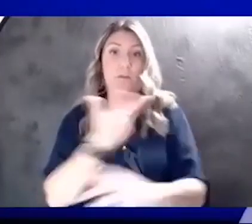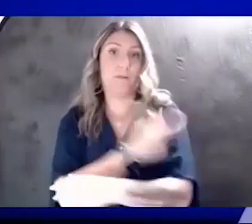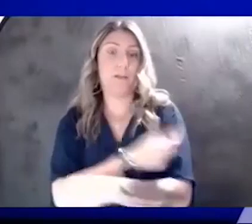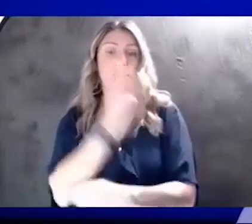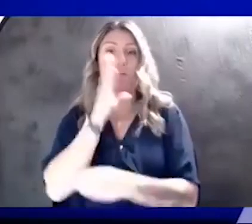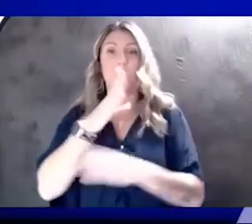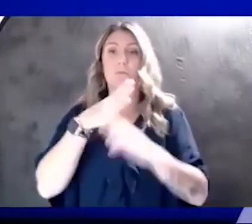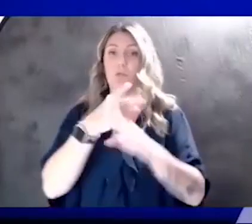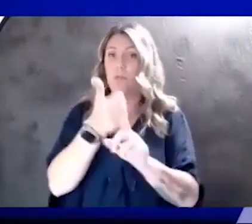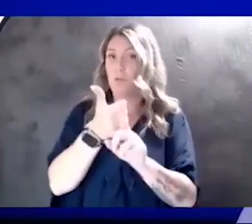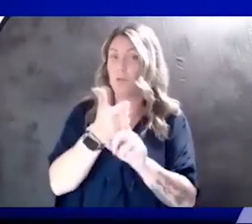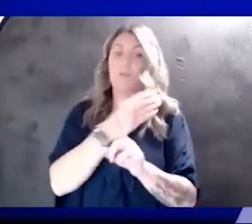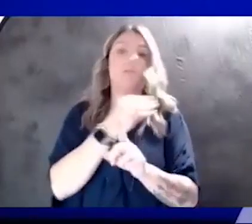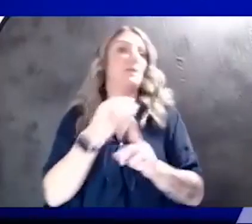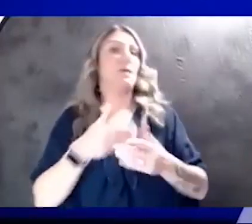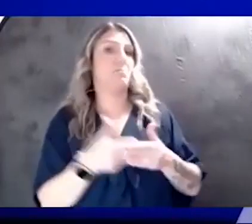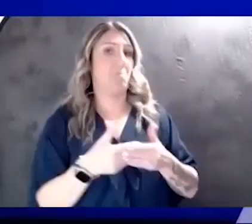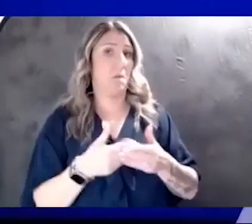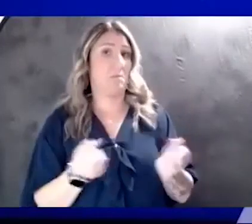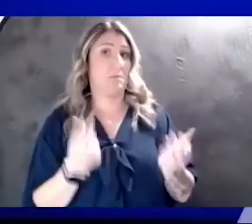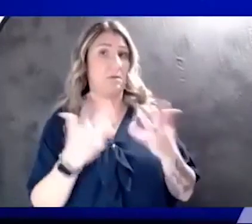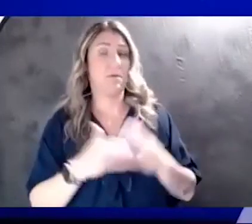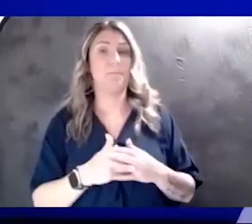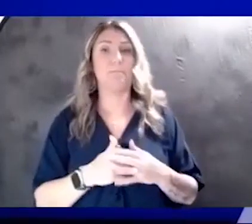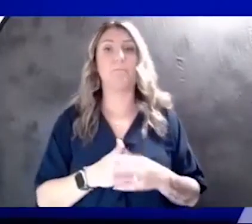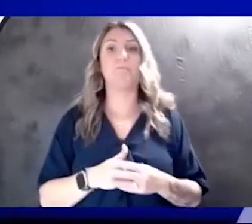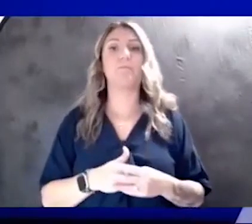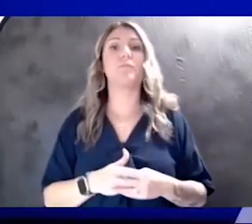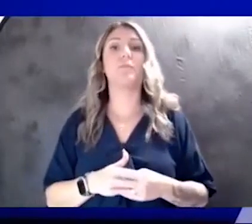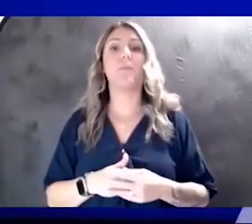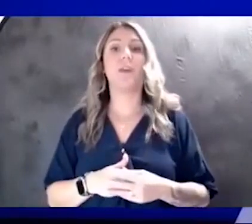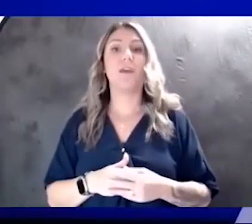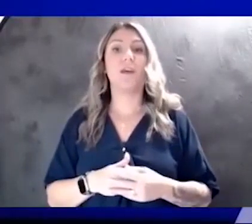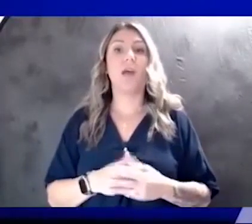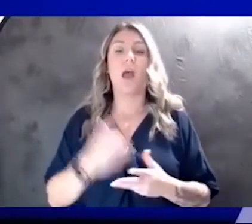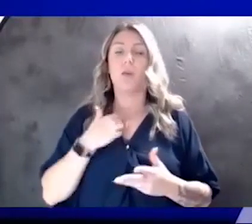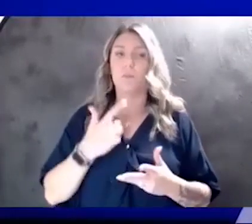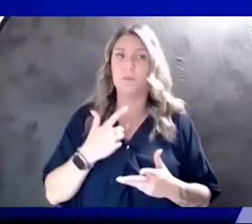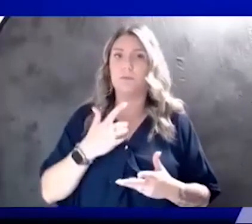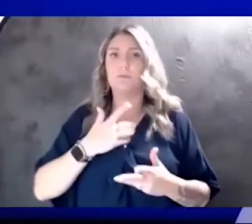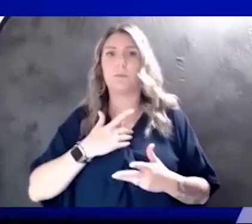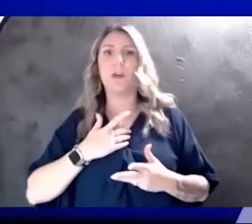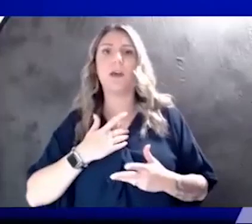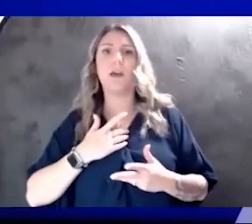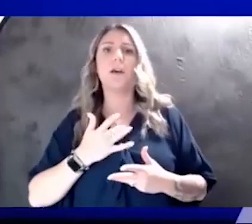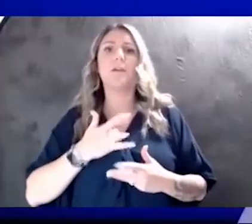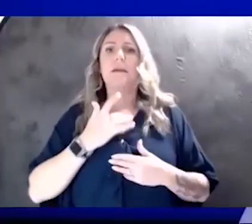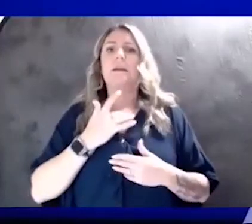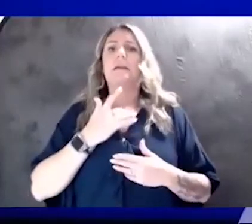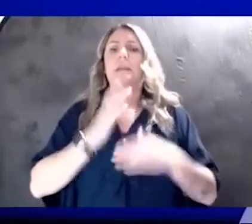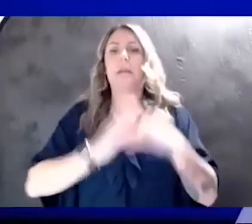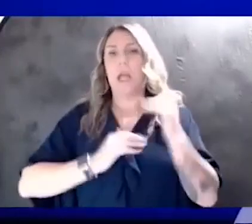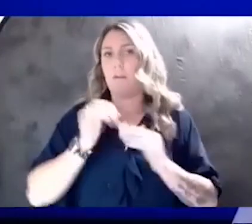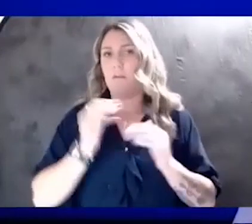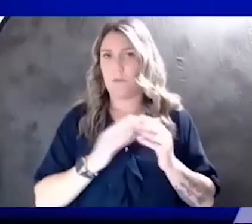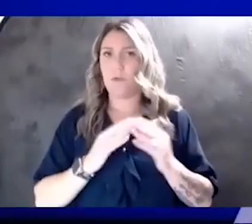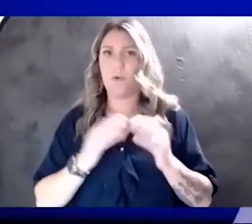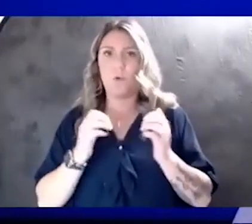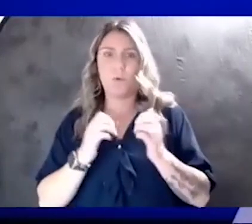lot, and so I would definitely take heed in that. I would feel good about